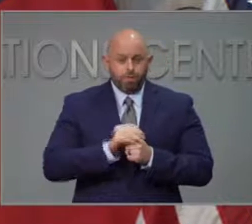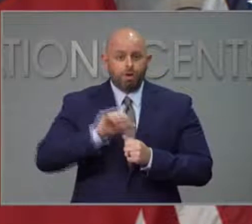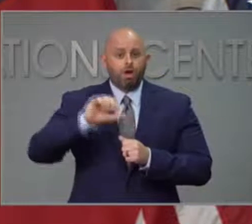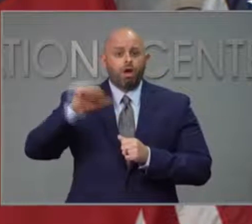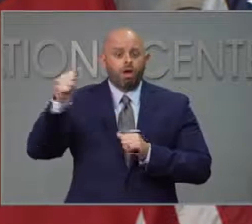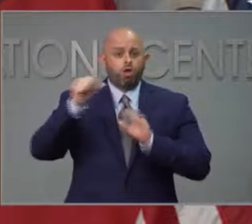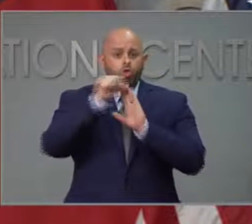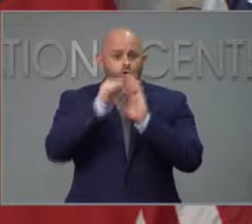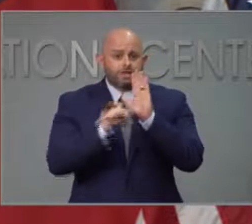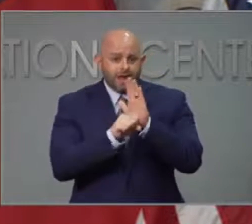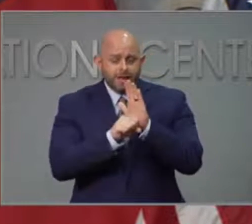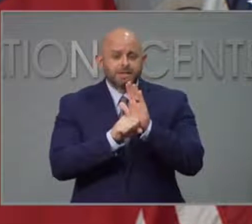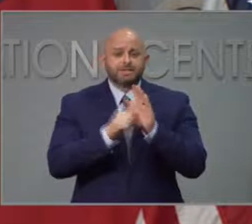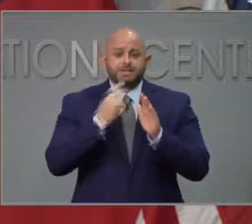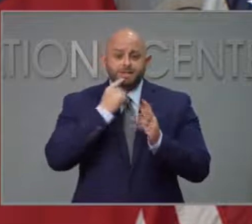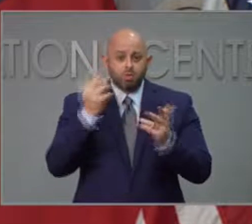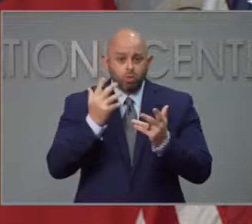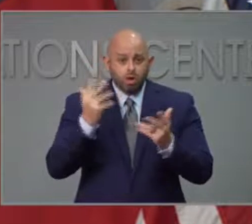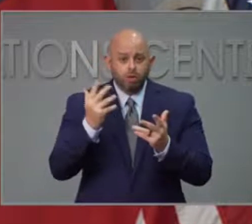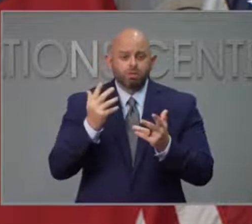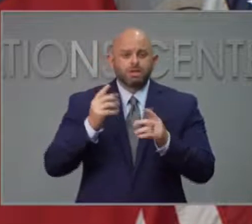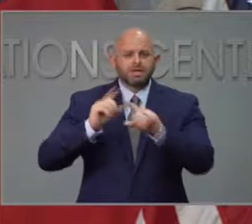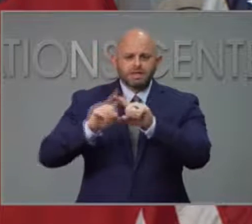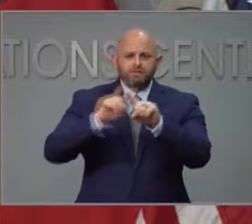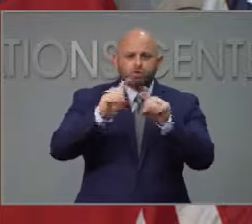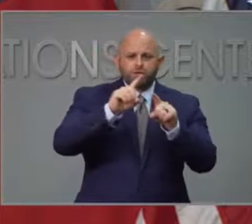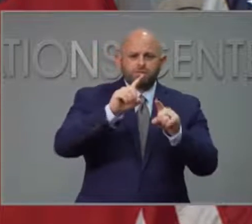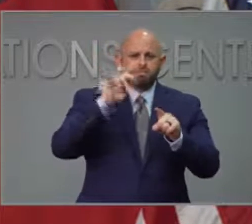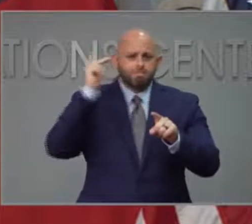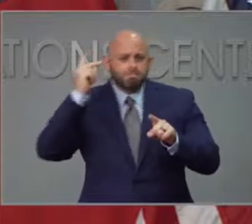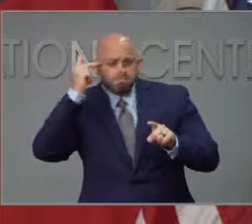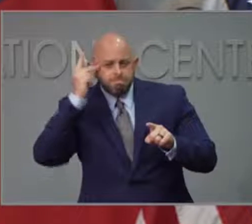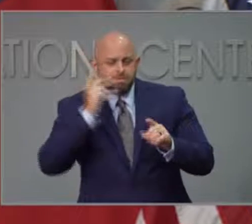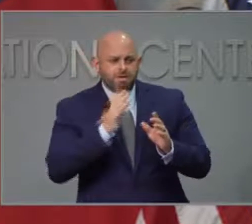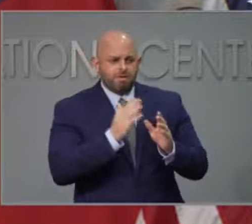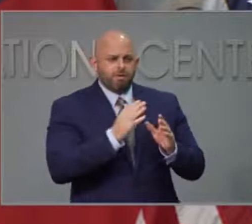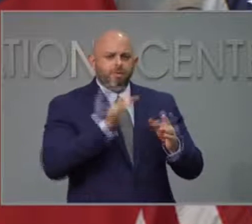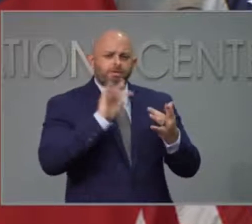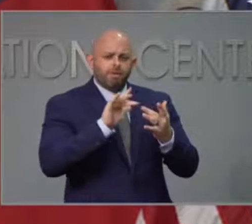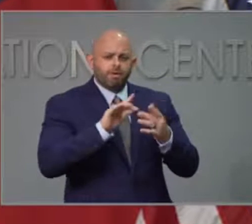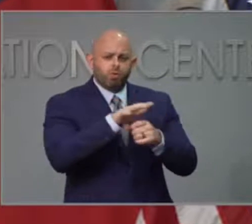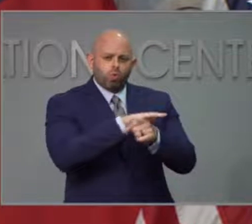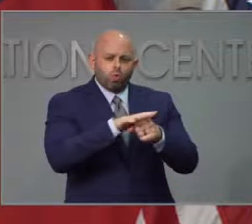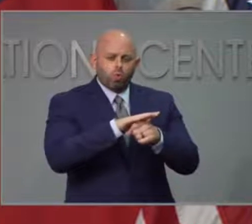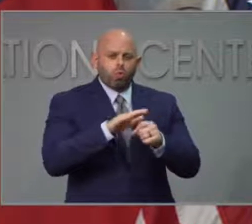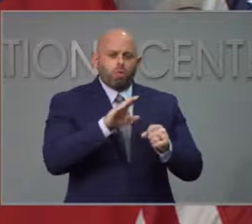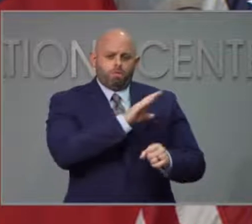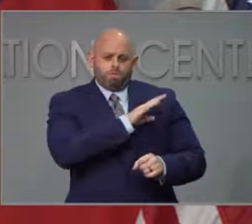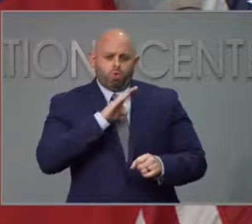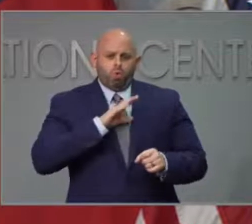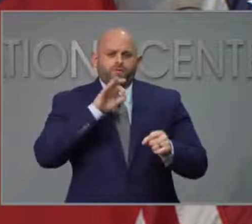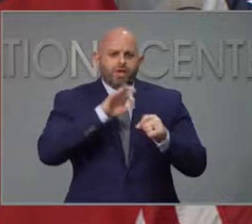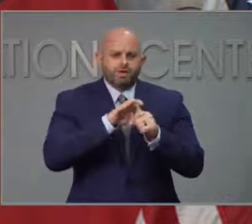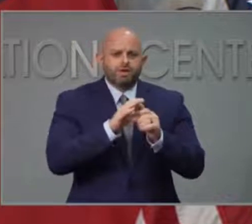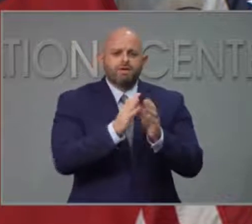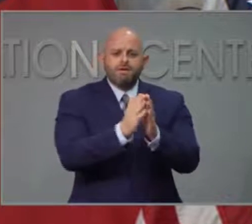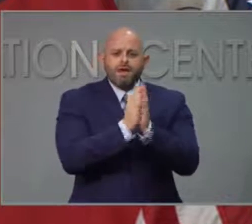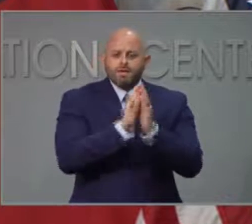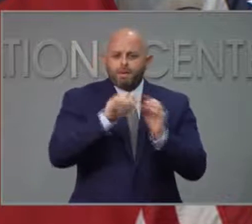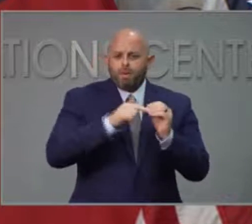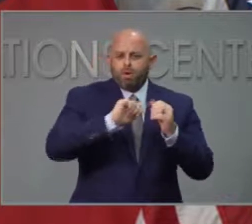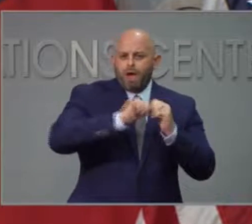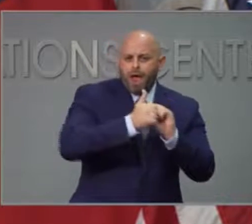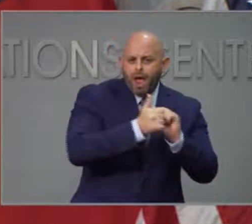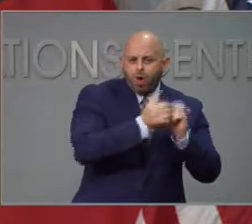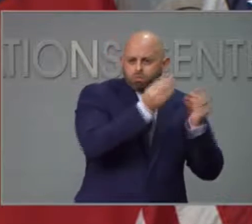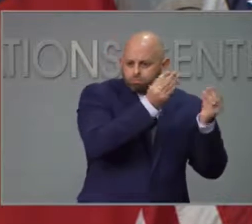contacting local boards of election, asking for specifics about how ballots are being transported,